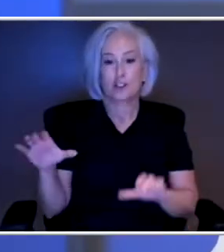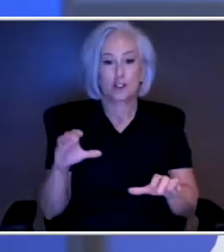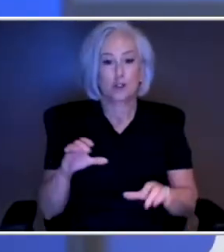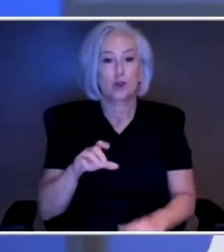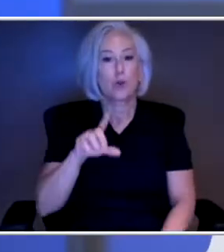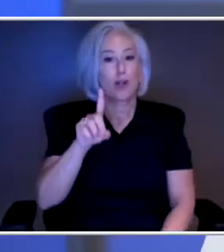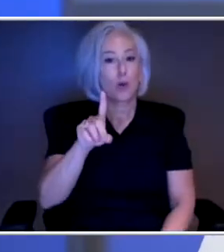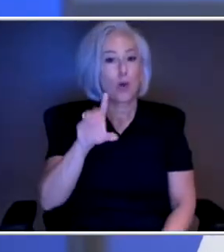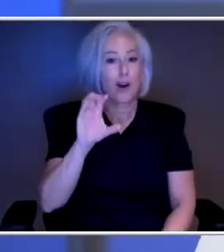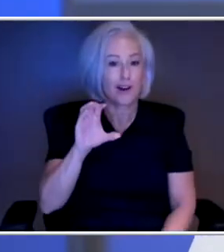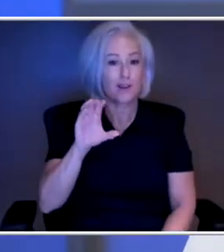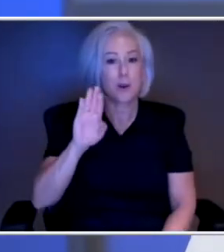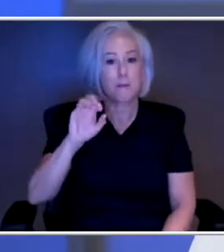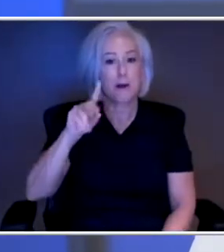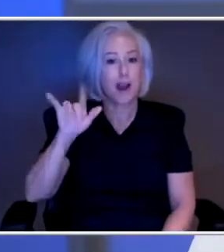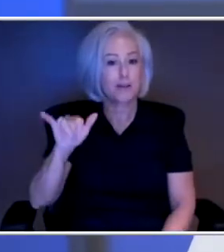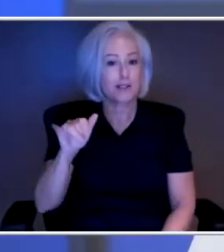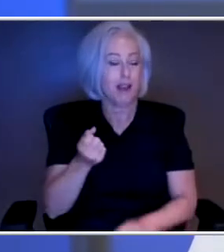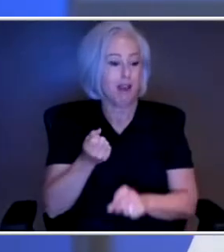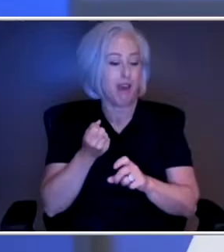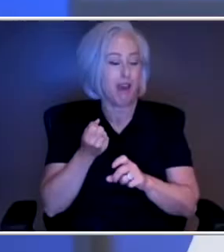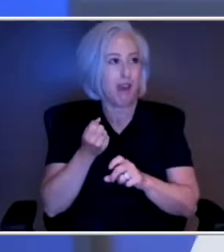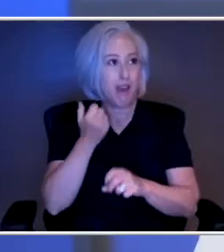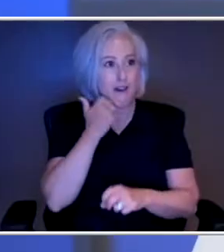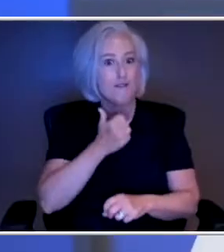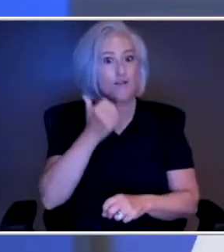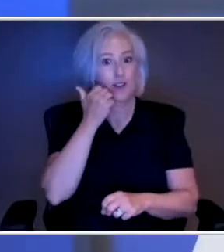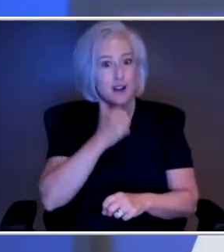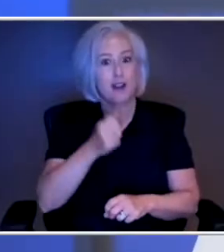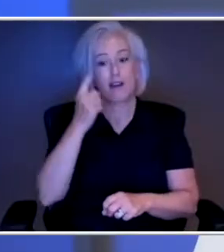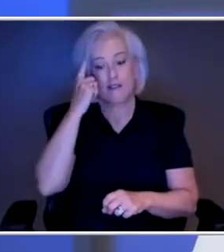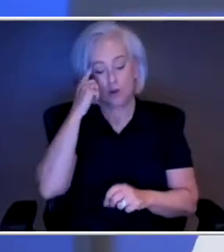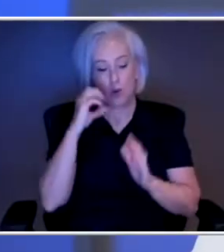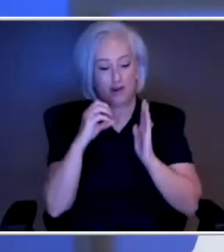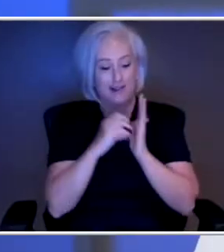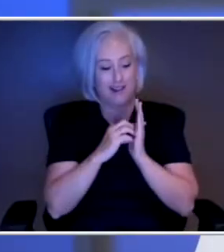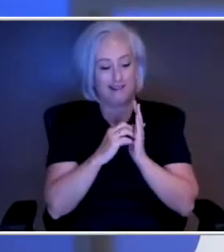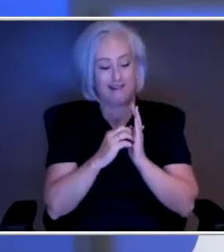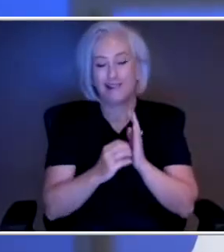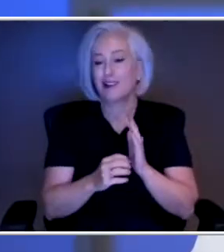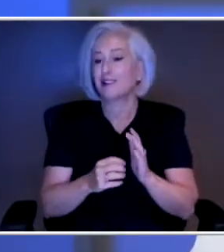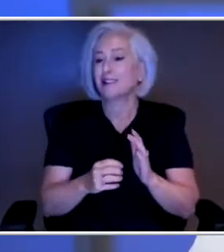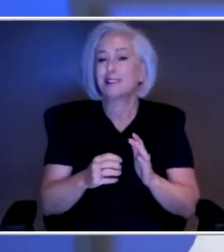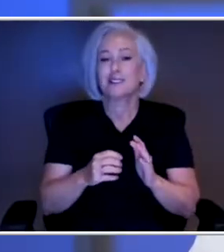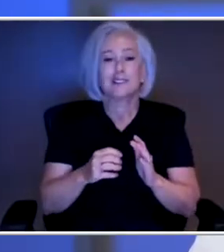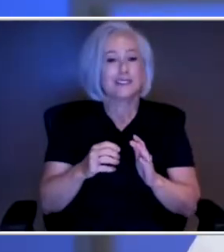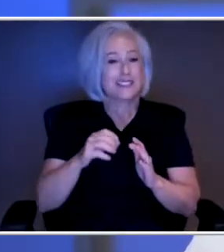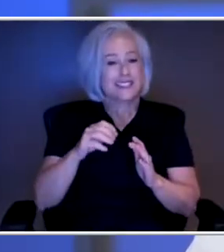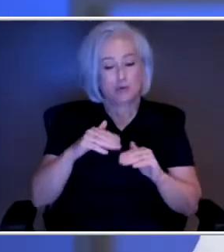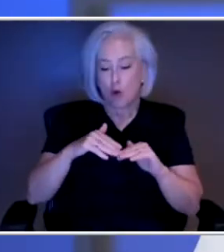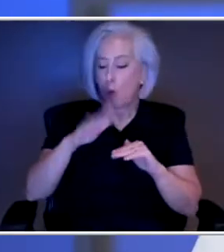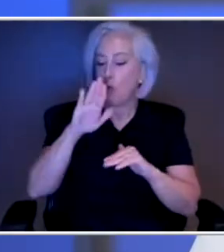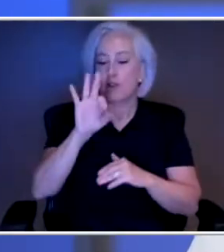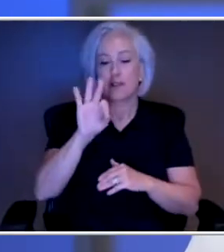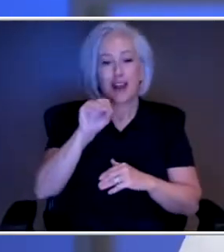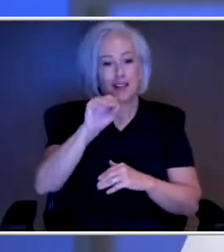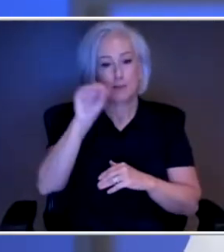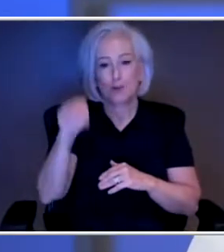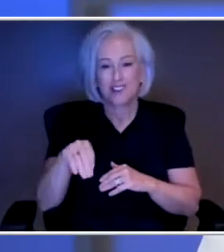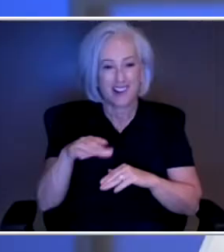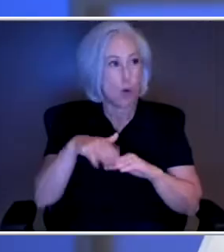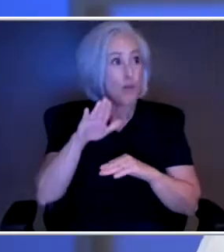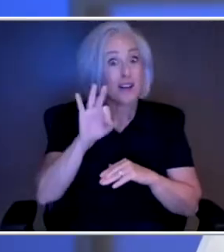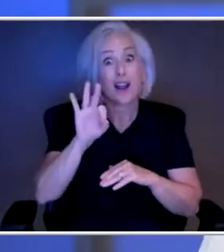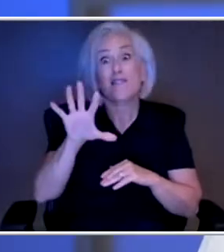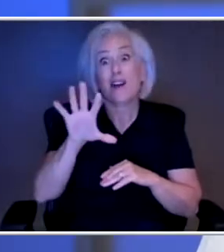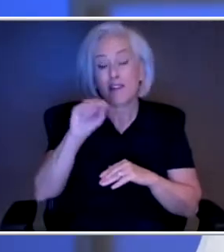thyroid nodule. And by and large, these are almost always benign. Greater than 90% are benign, 95% are benign. So